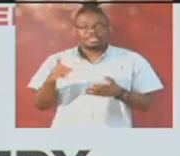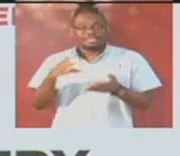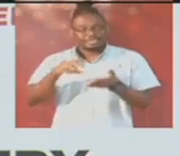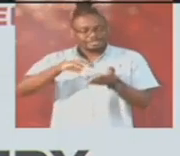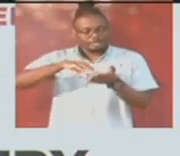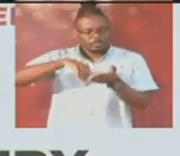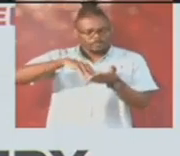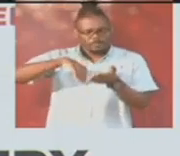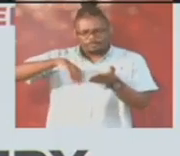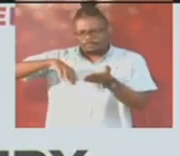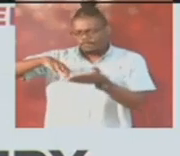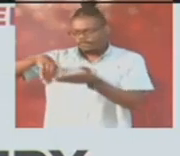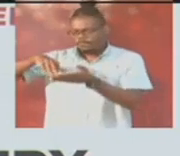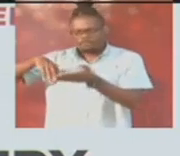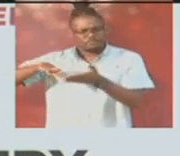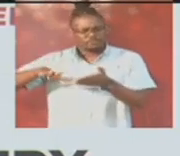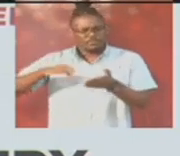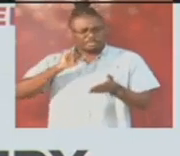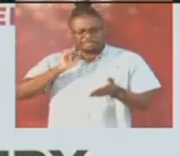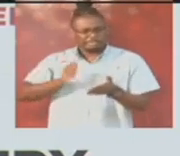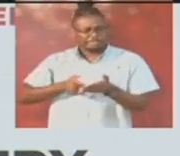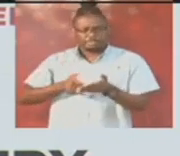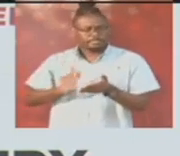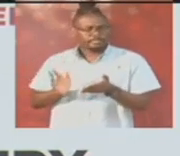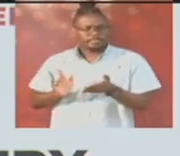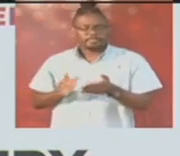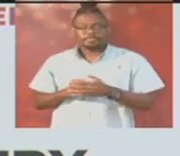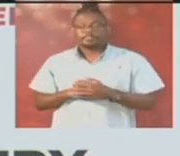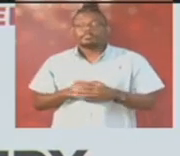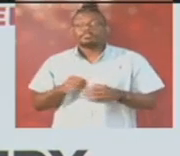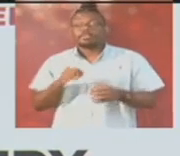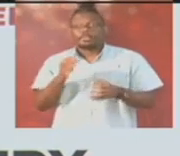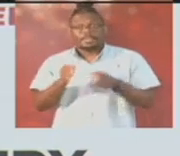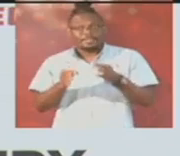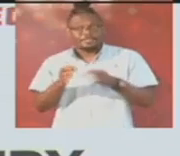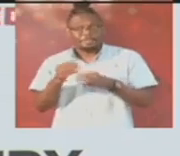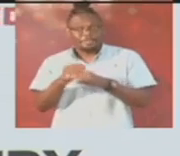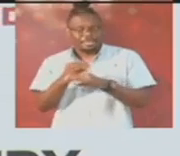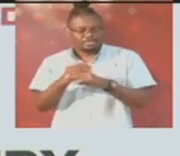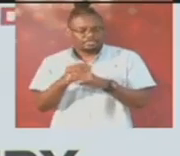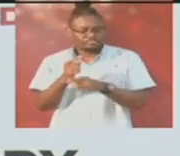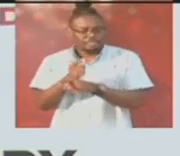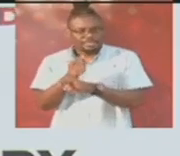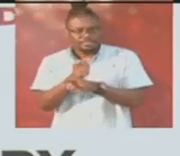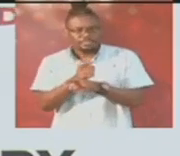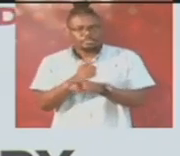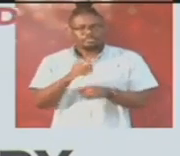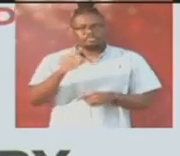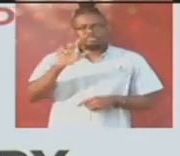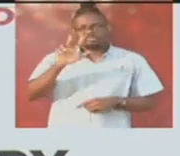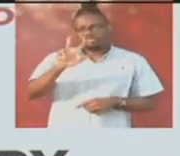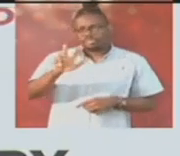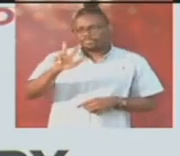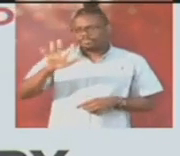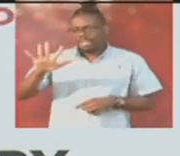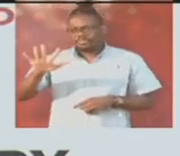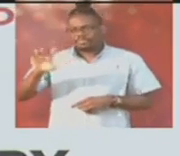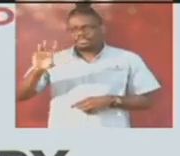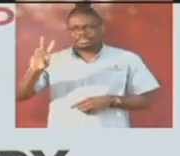5,005 from 41,000, if my math is correct, you'll get about 36,000. So